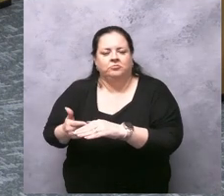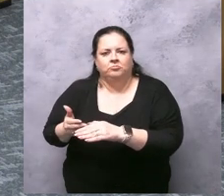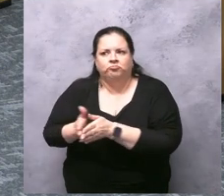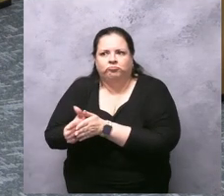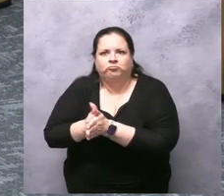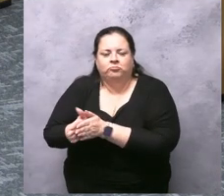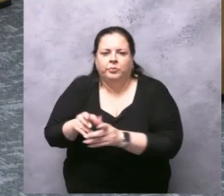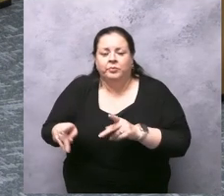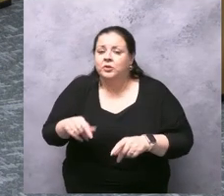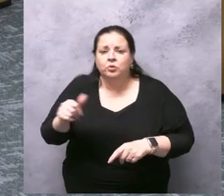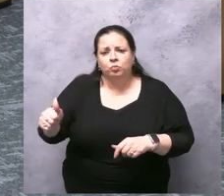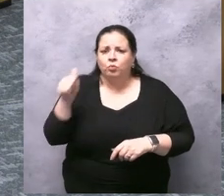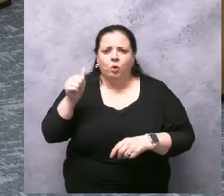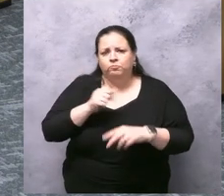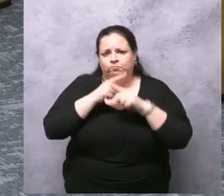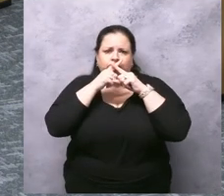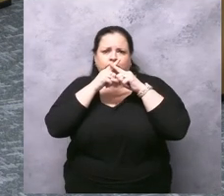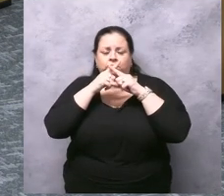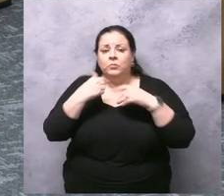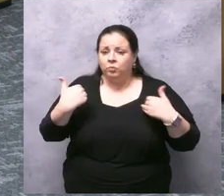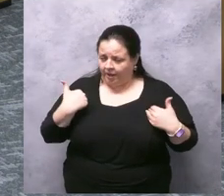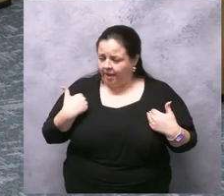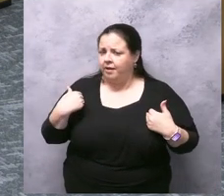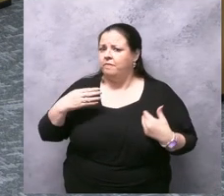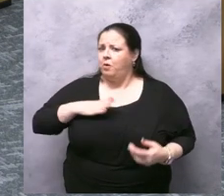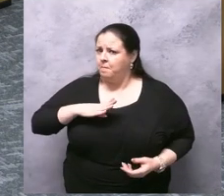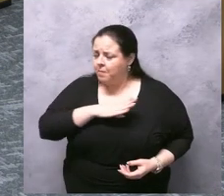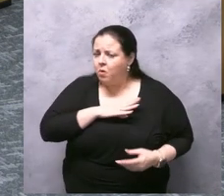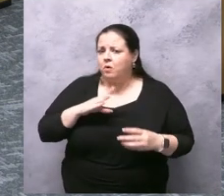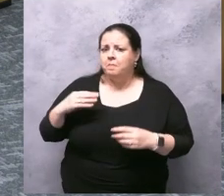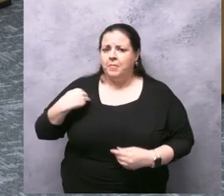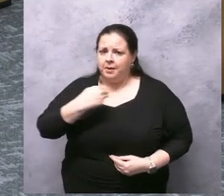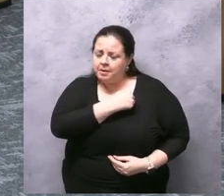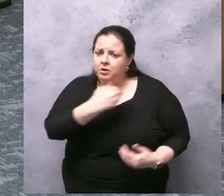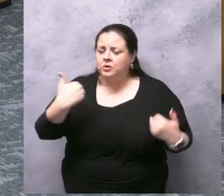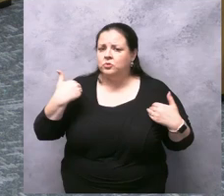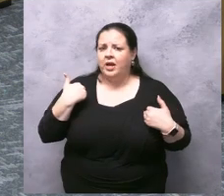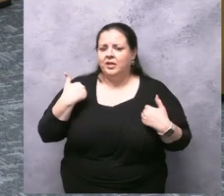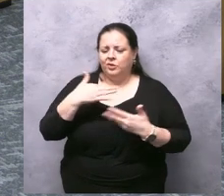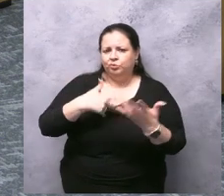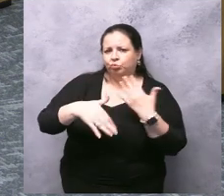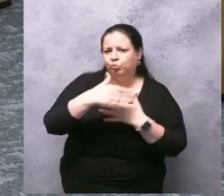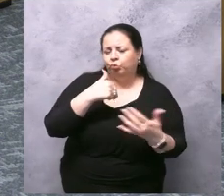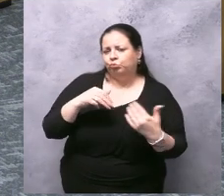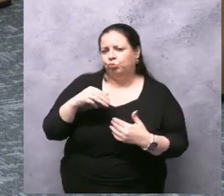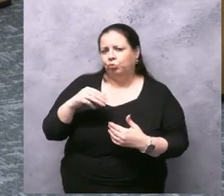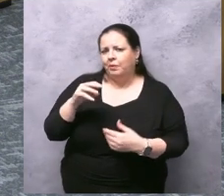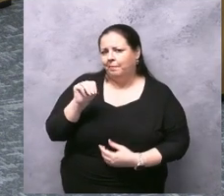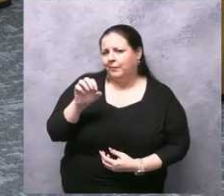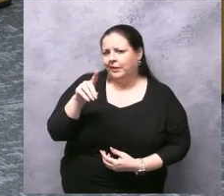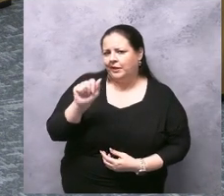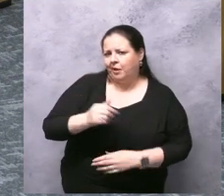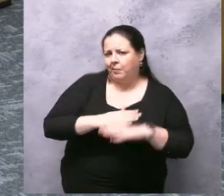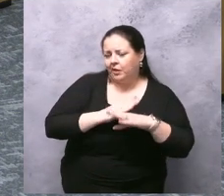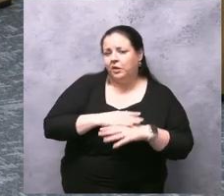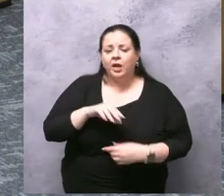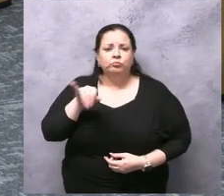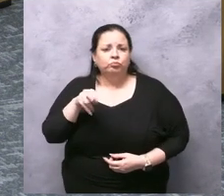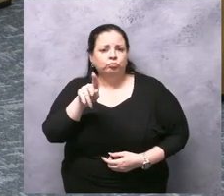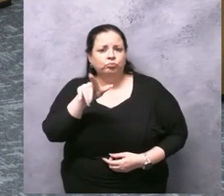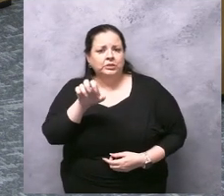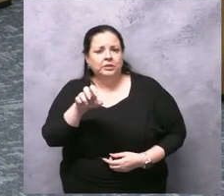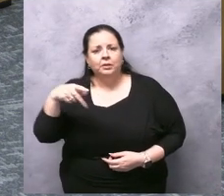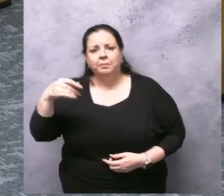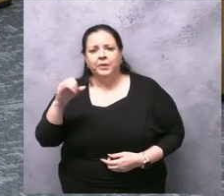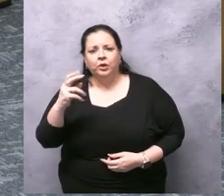You will not silence us. We have board members who have blocked stakeholders from their social media accounts. We even have Julie Pickren, who is on the State Board of